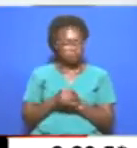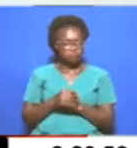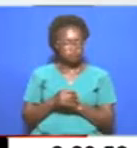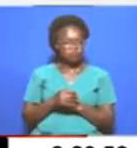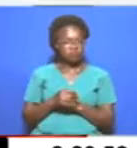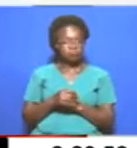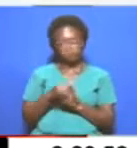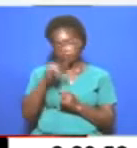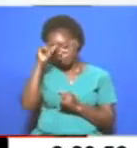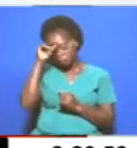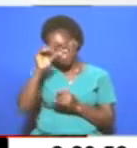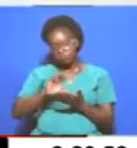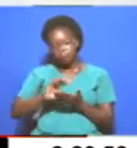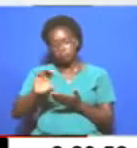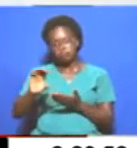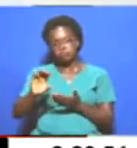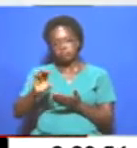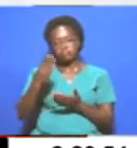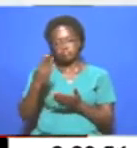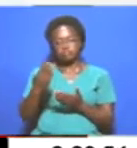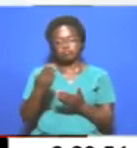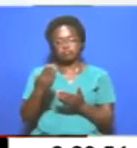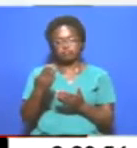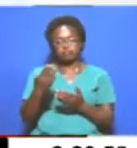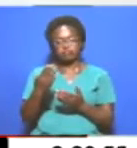the government released